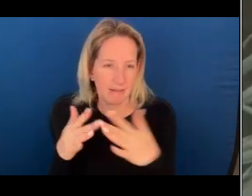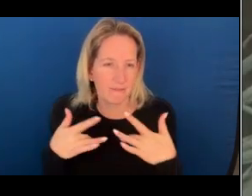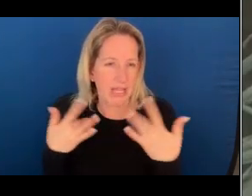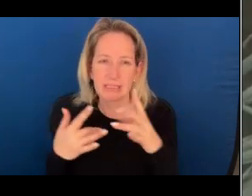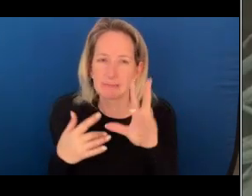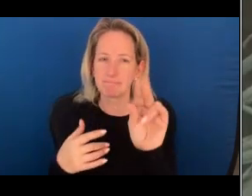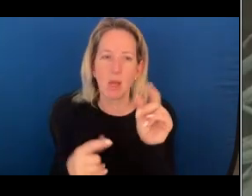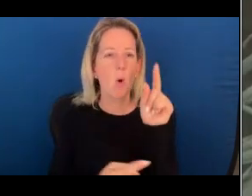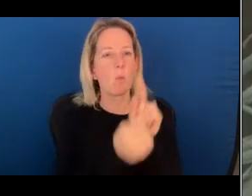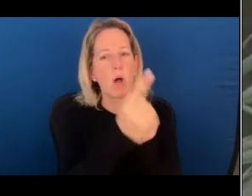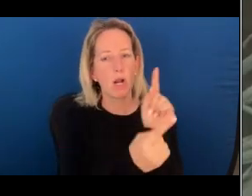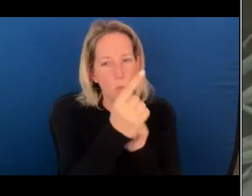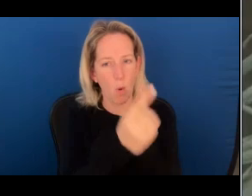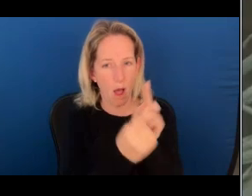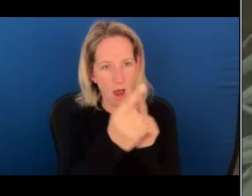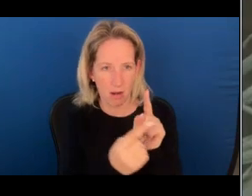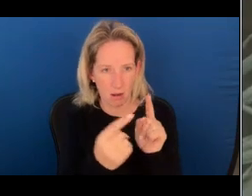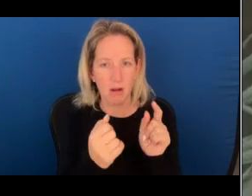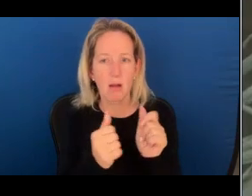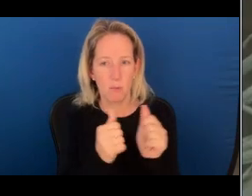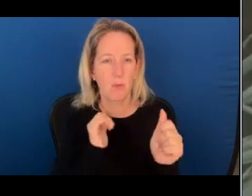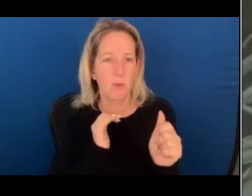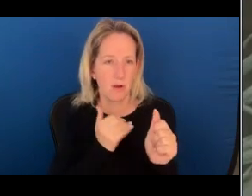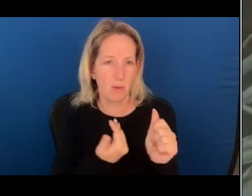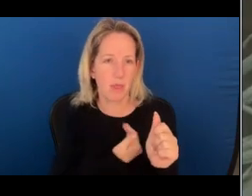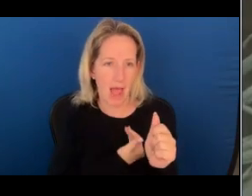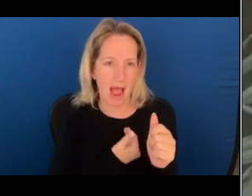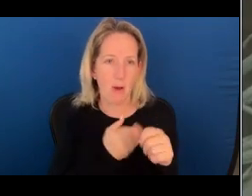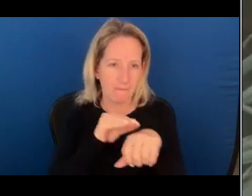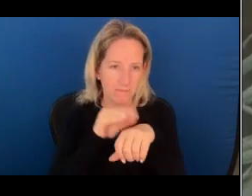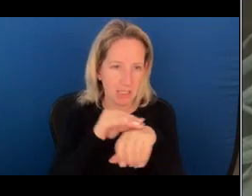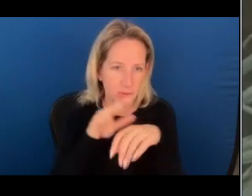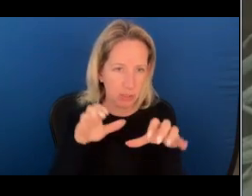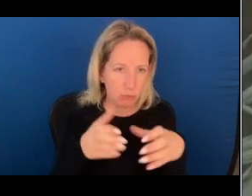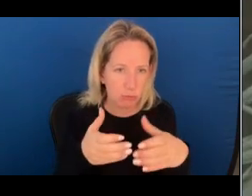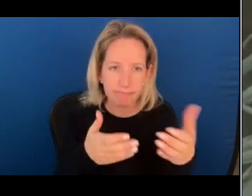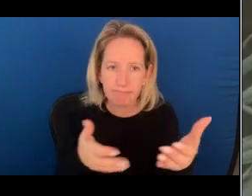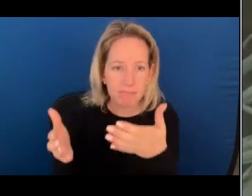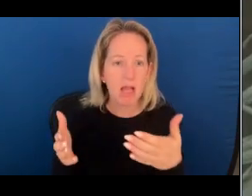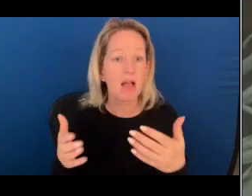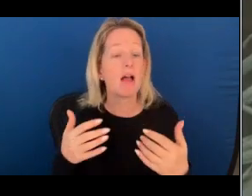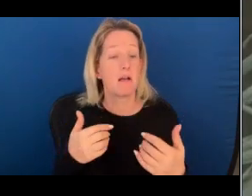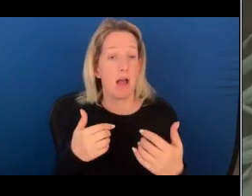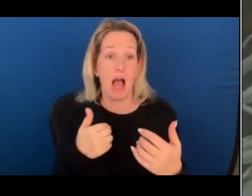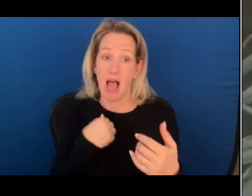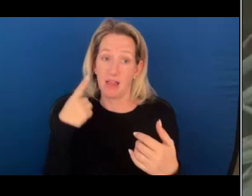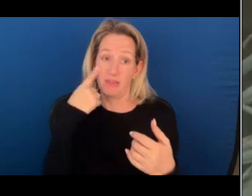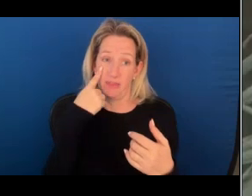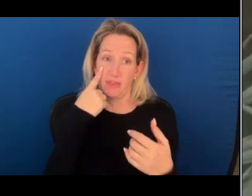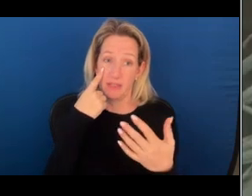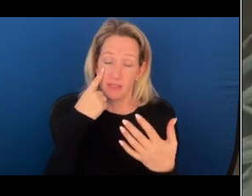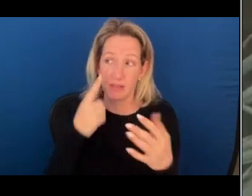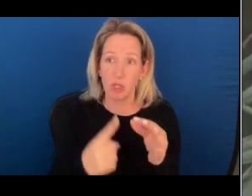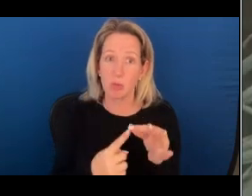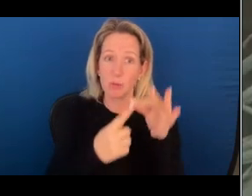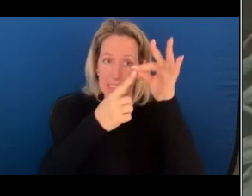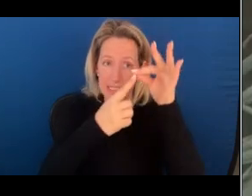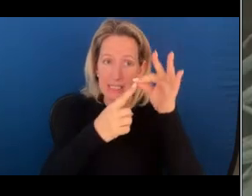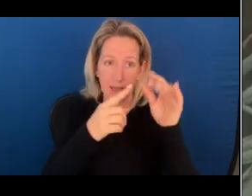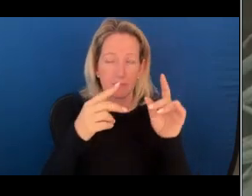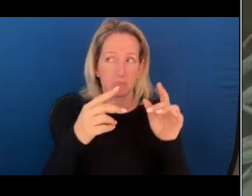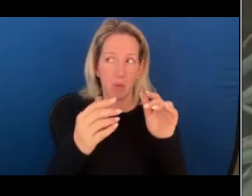occasions where we are learning from them. And I think my favorite part is that we took a very unique approach to it. So instead of just doing one survey for